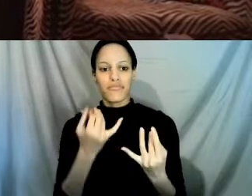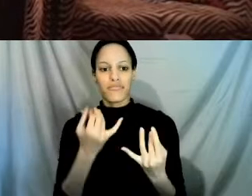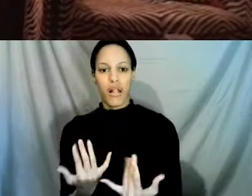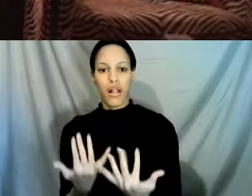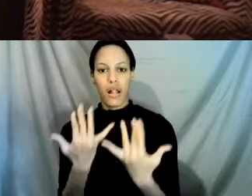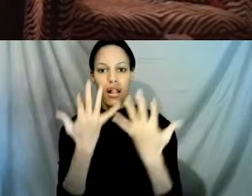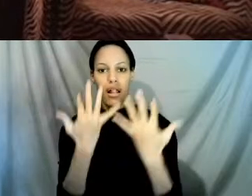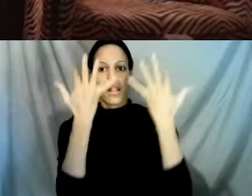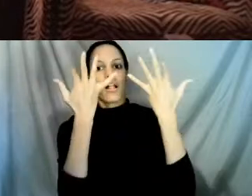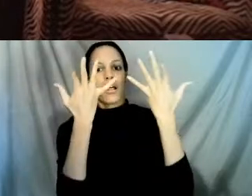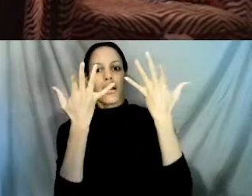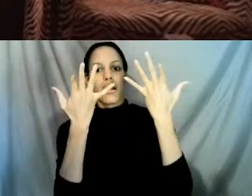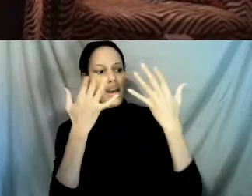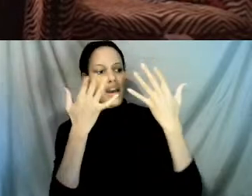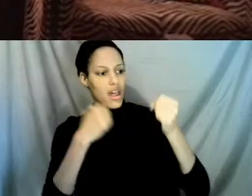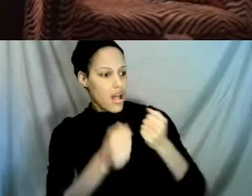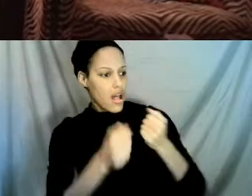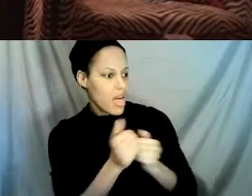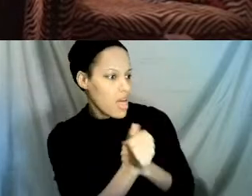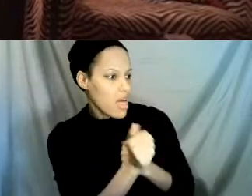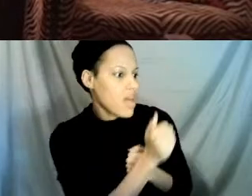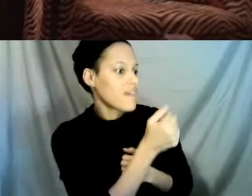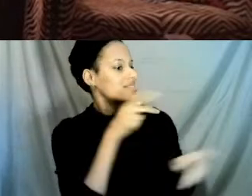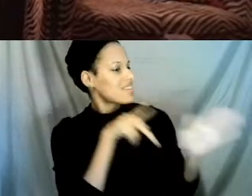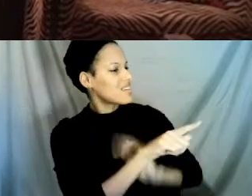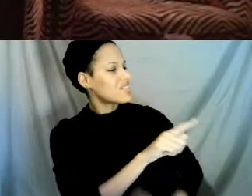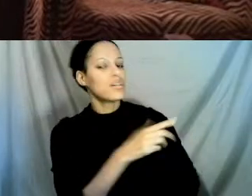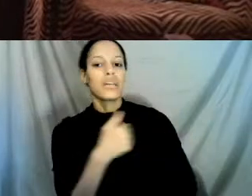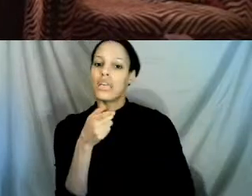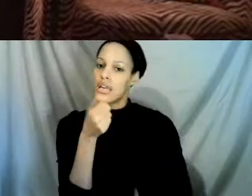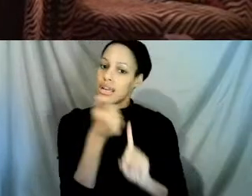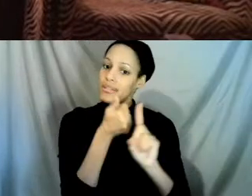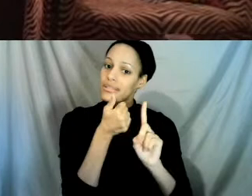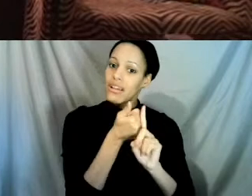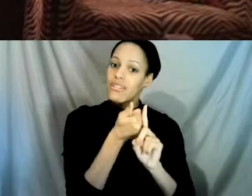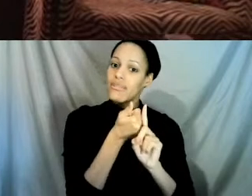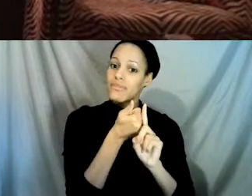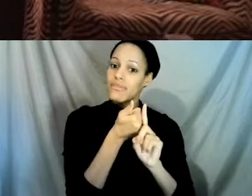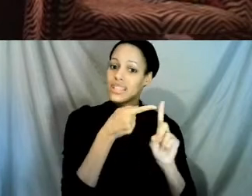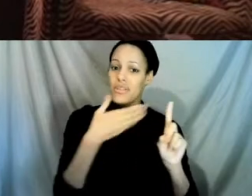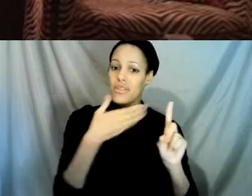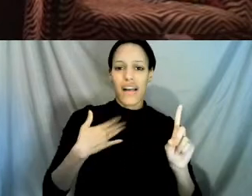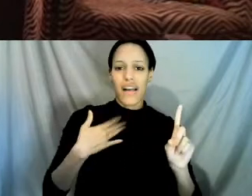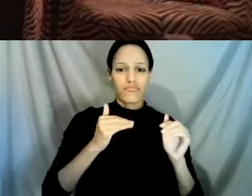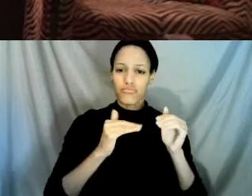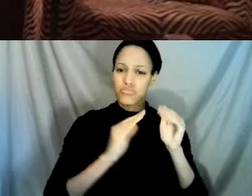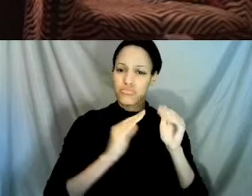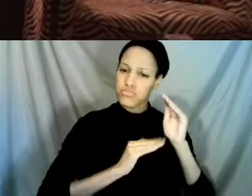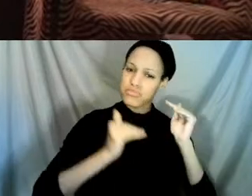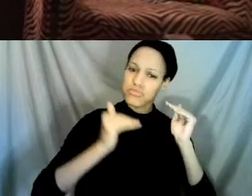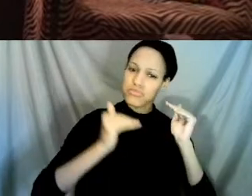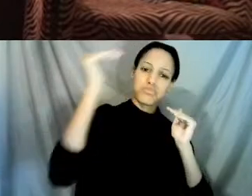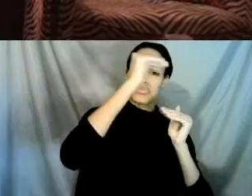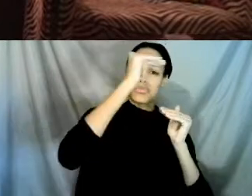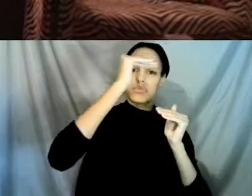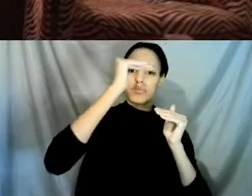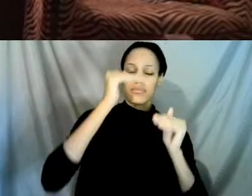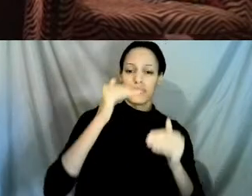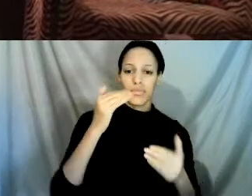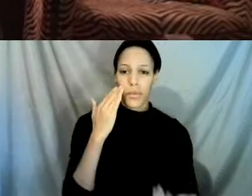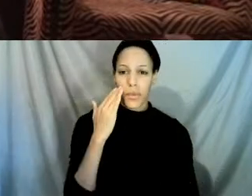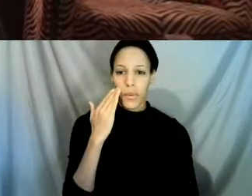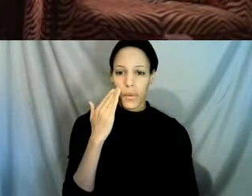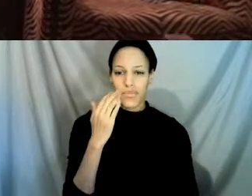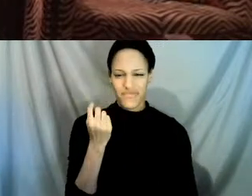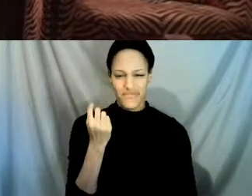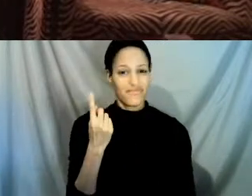be a Ford. You understand? If they didn't set those booby traps. So I have this